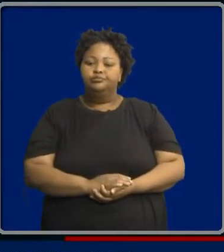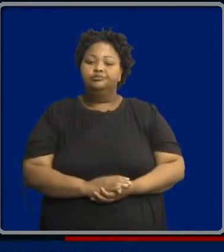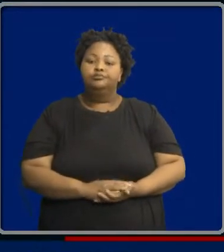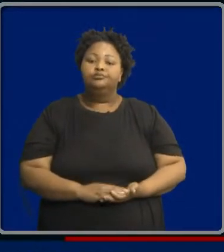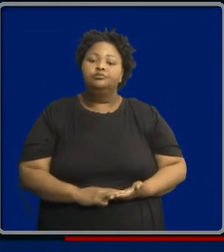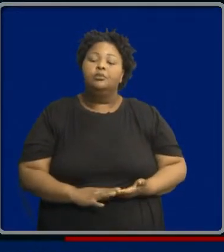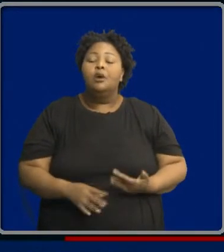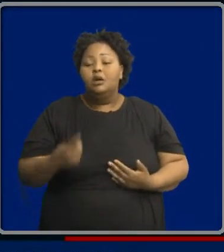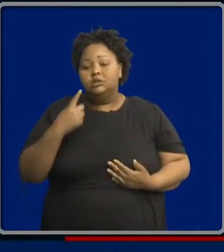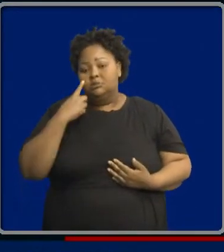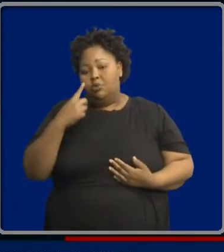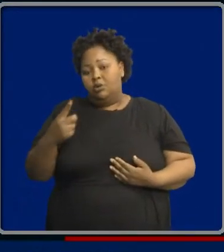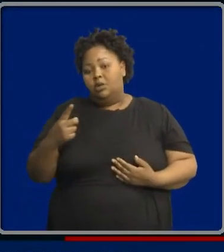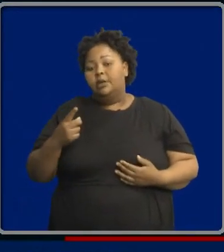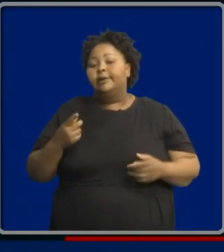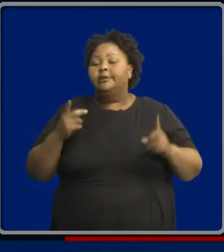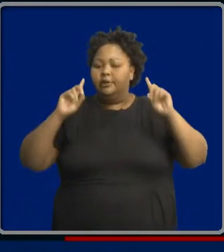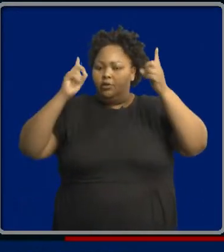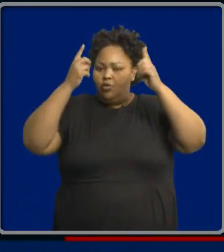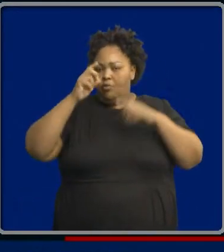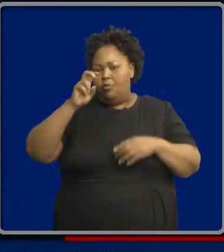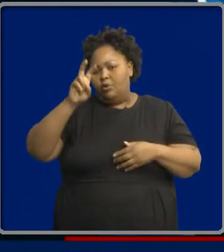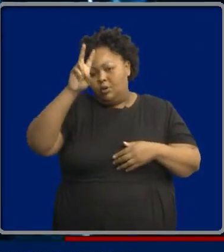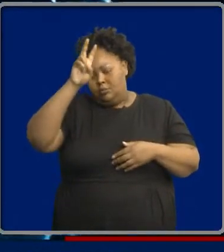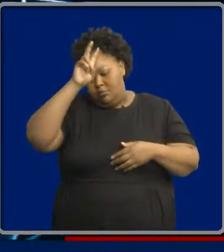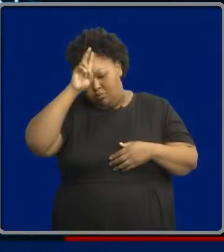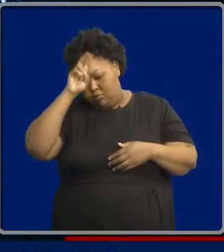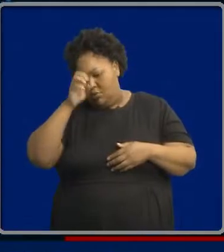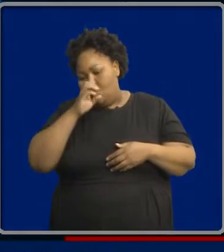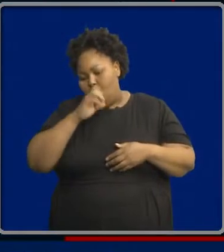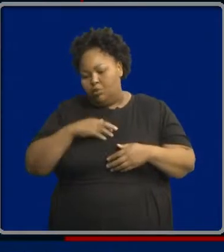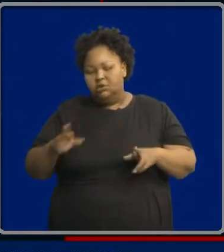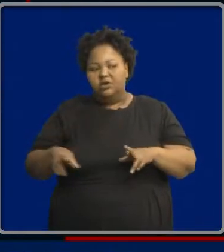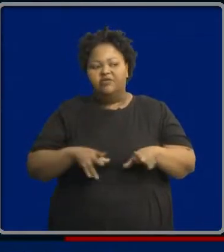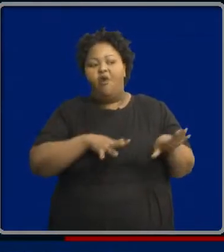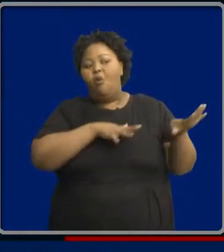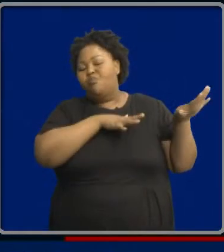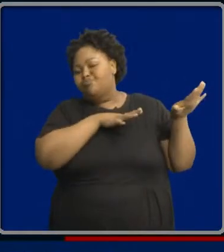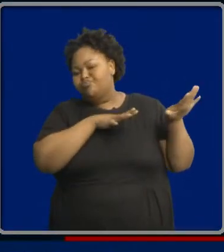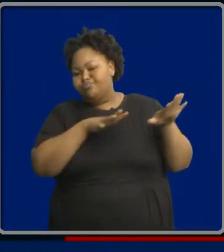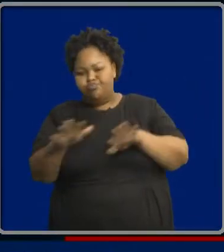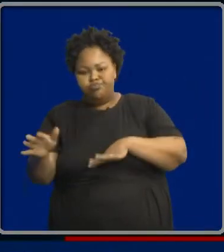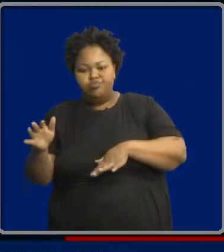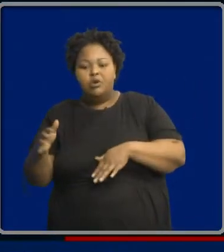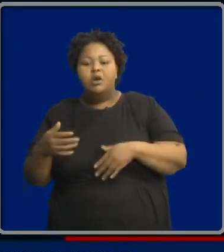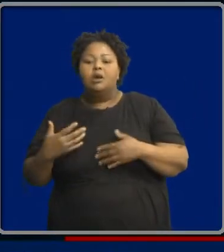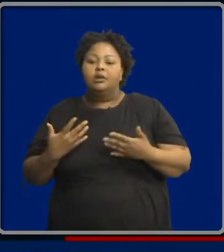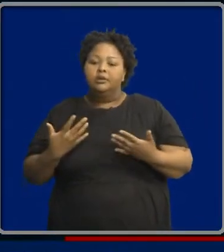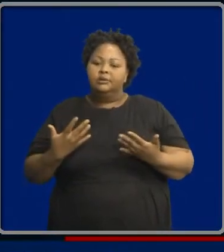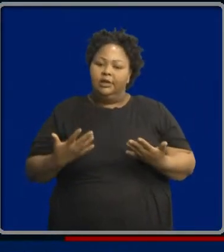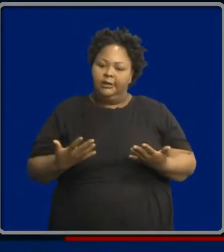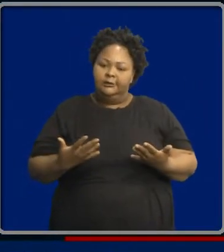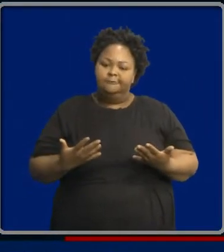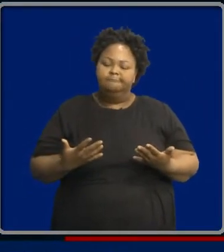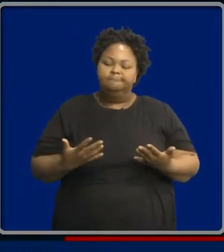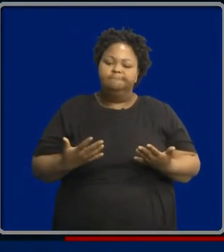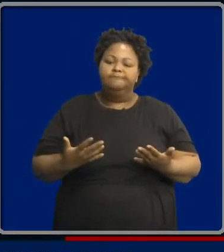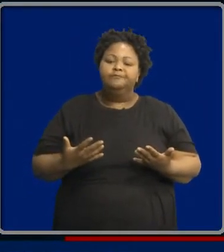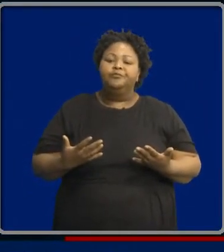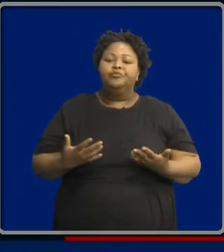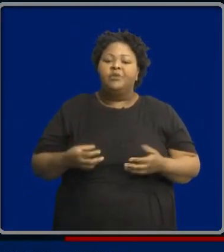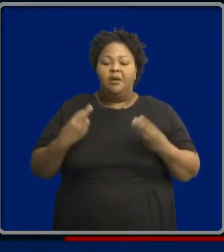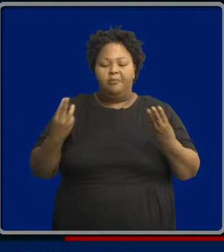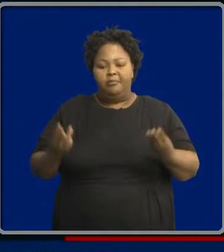labalimile kukhanzakala kosekwemuke konke lokuseceleni besingacela nje abantu bacaphele kakhulu ikakhulukazi imotolo